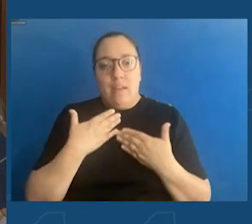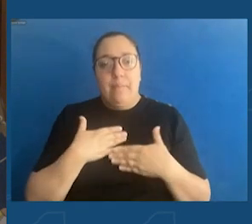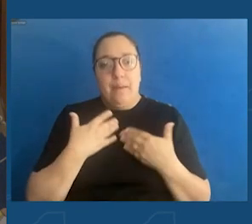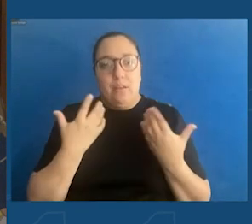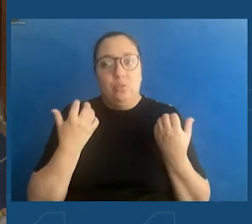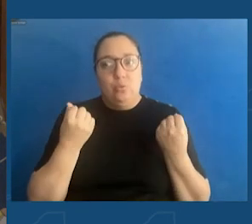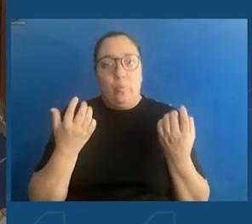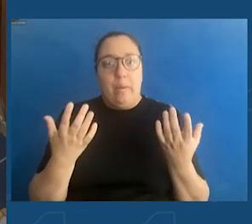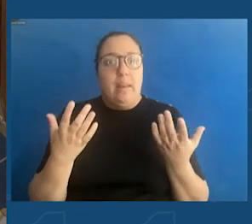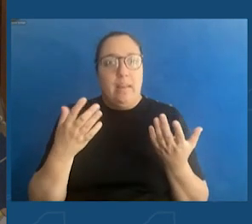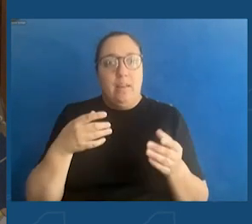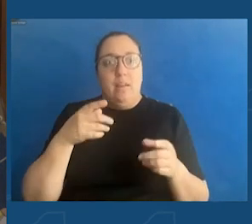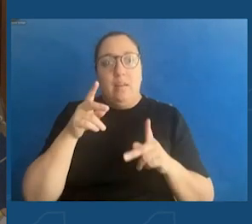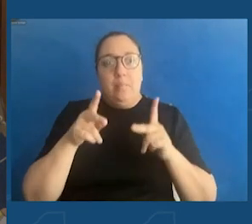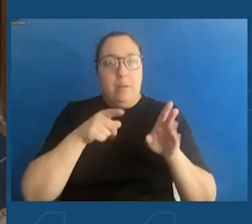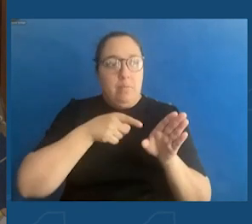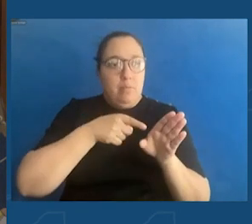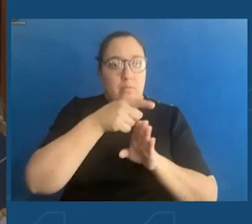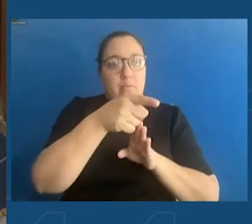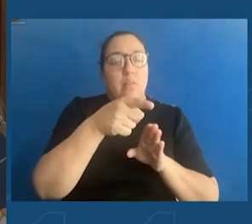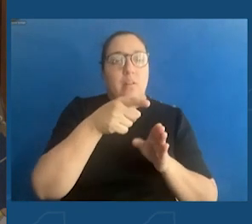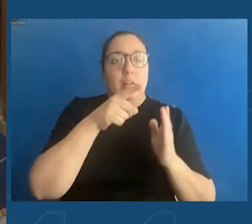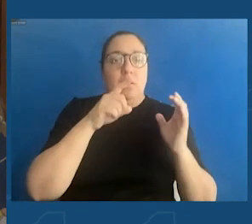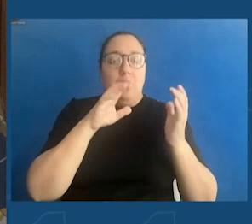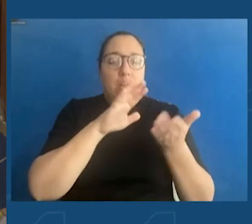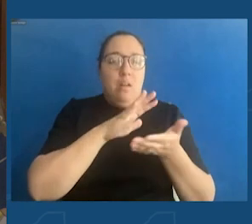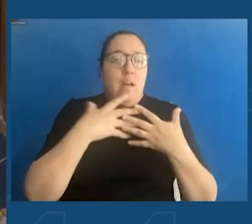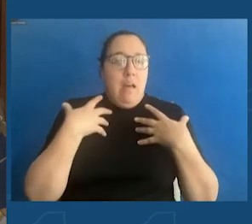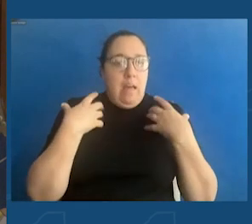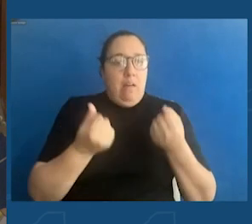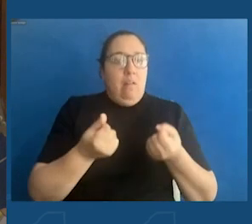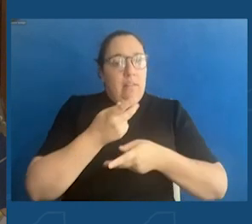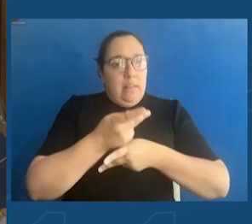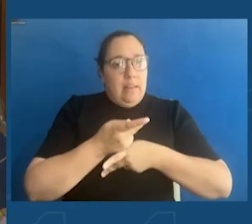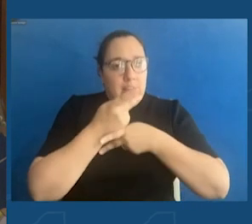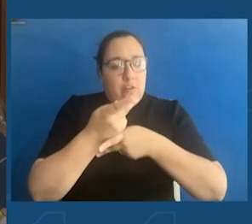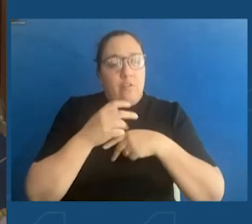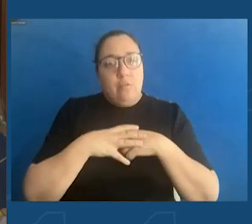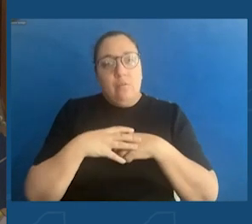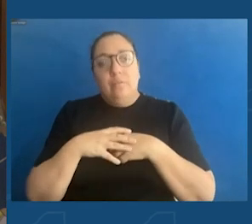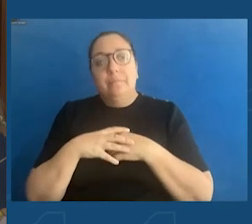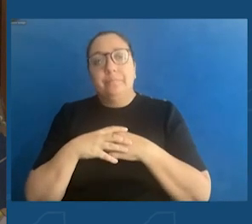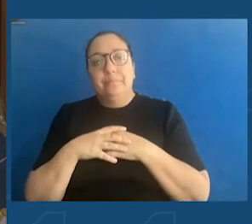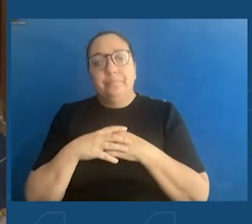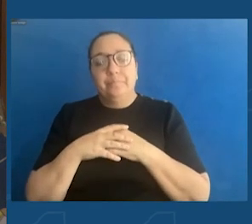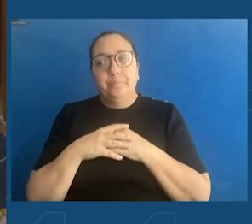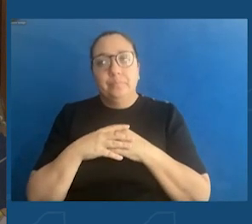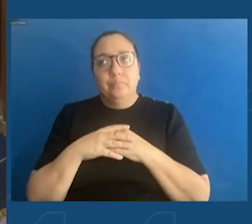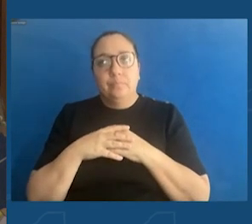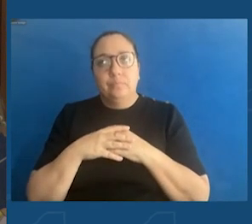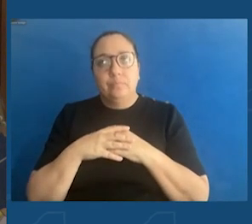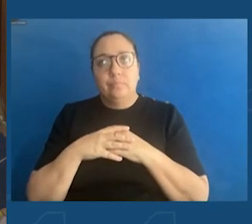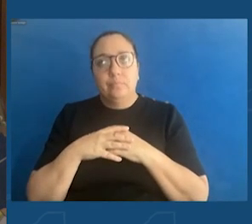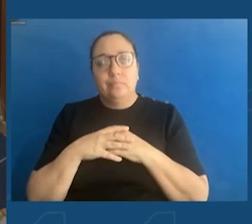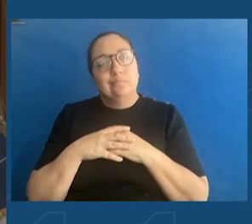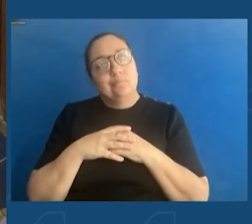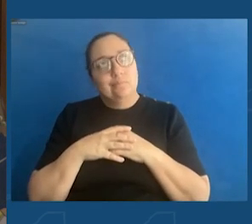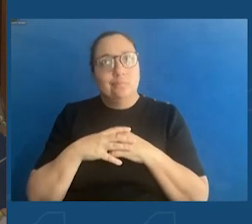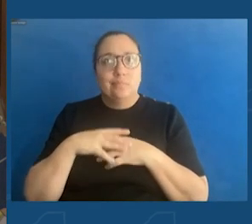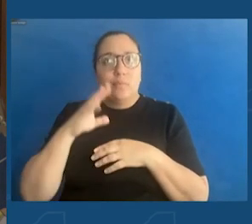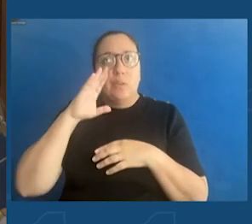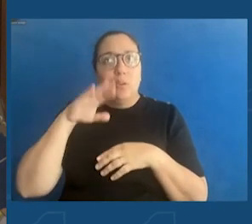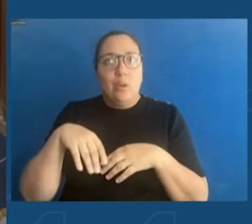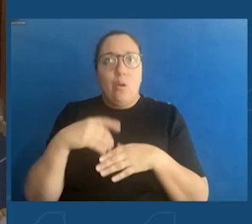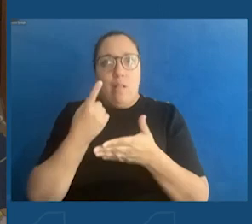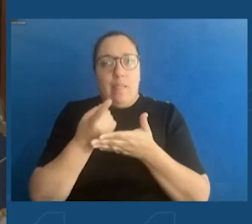healthcare professionals, our students, our elected leaders, and, you know, as many of us took note of the fact that last week